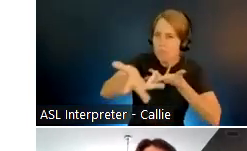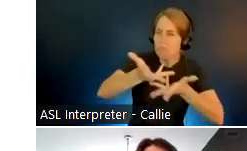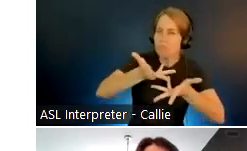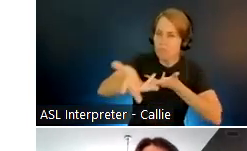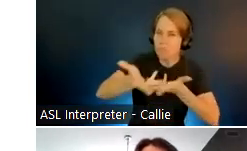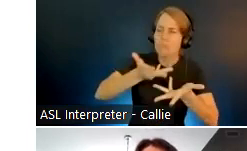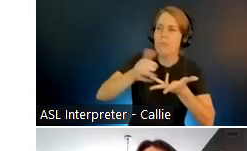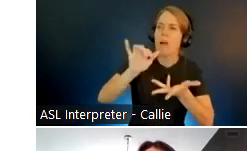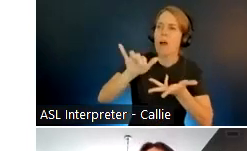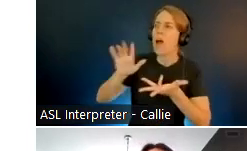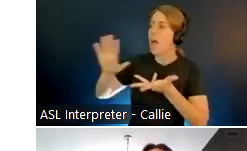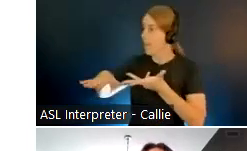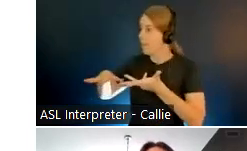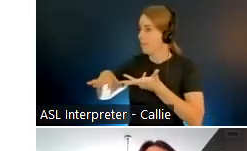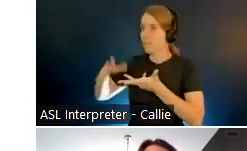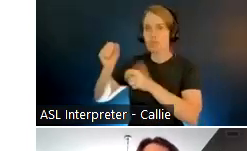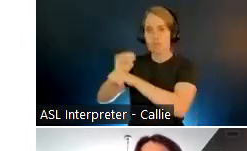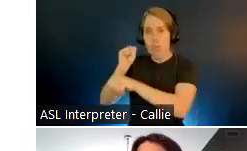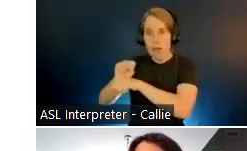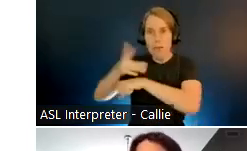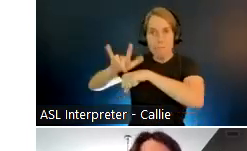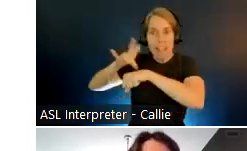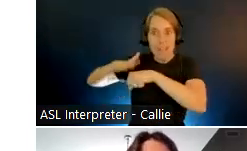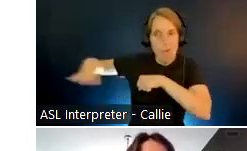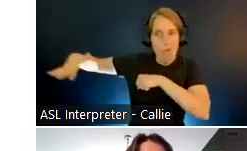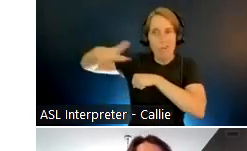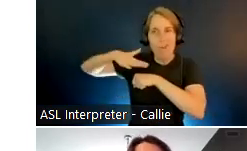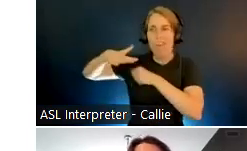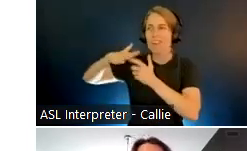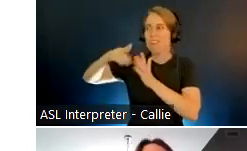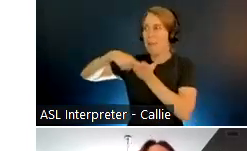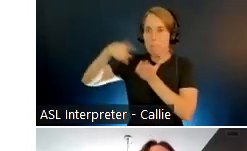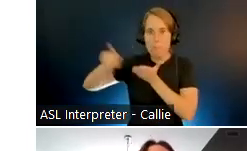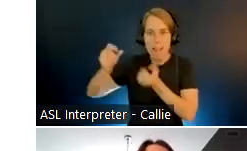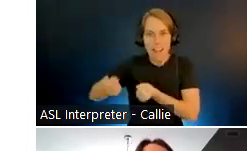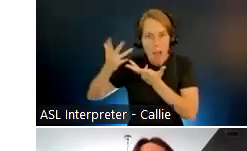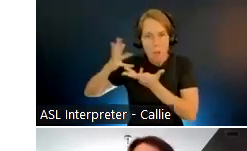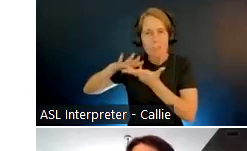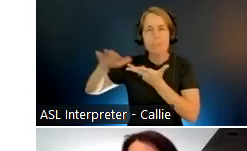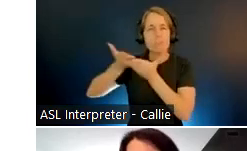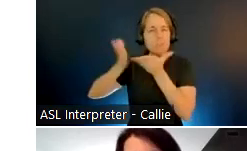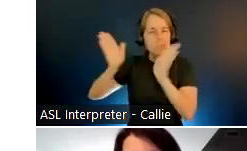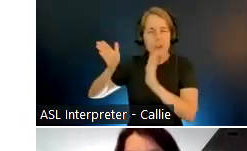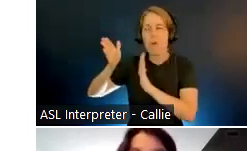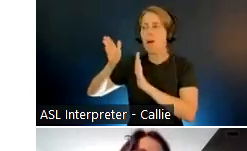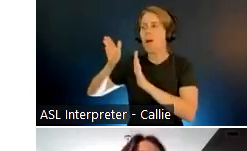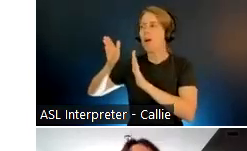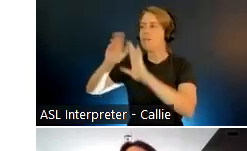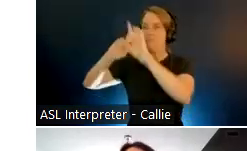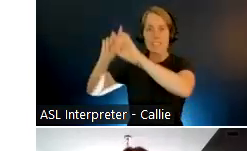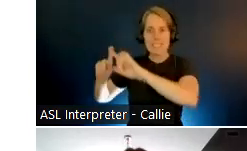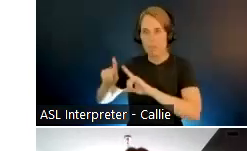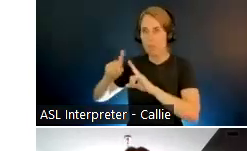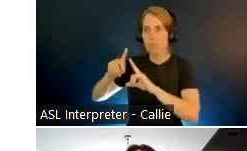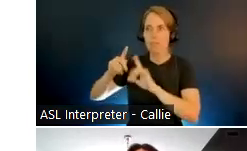in demand in the area. What's the pay range for those jobs? What do those jobs look like? So